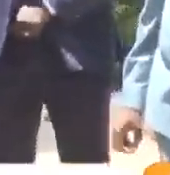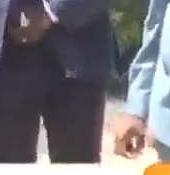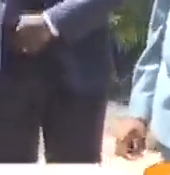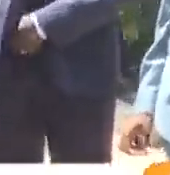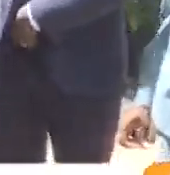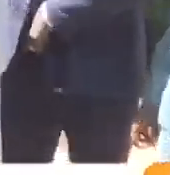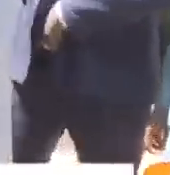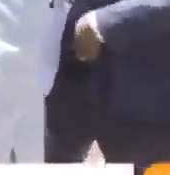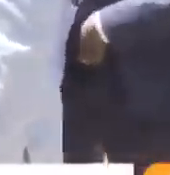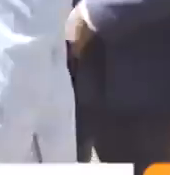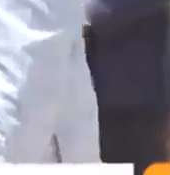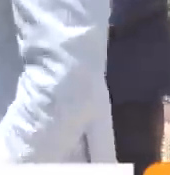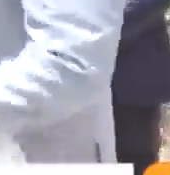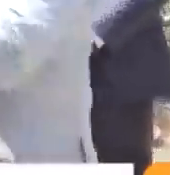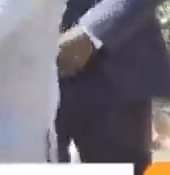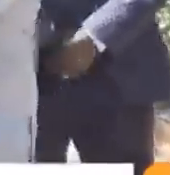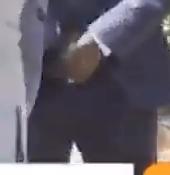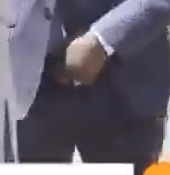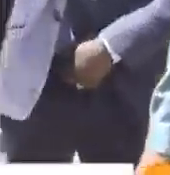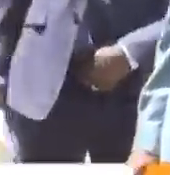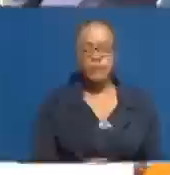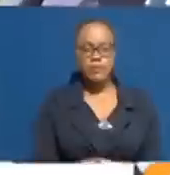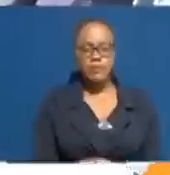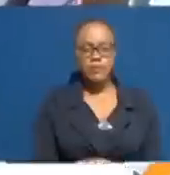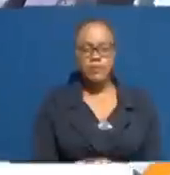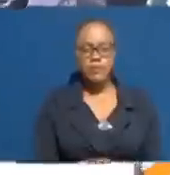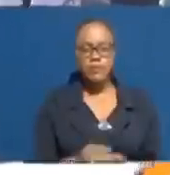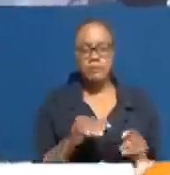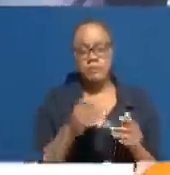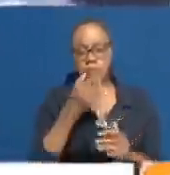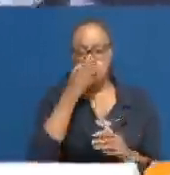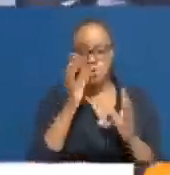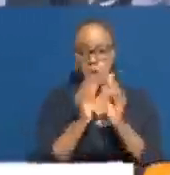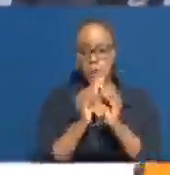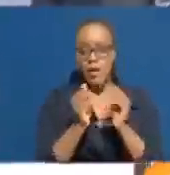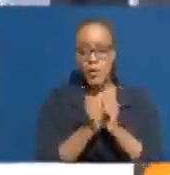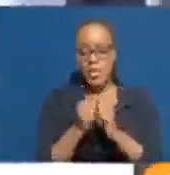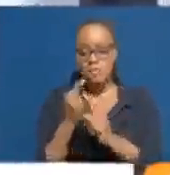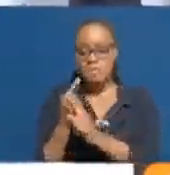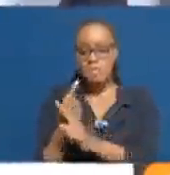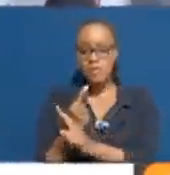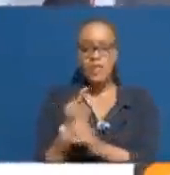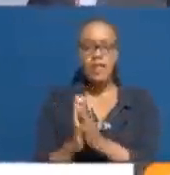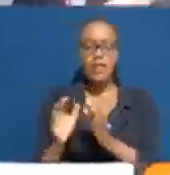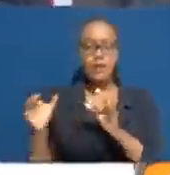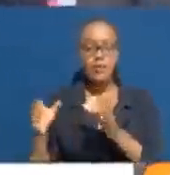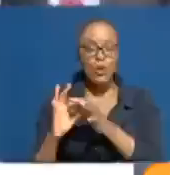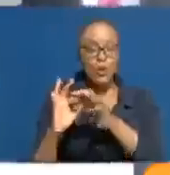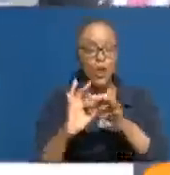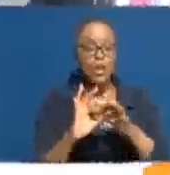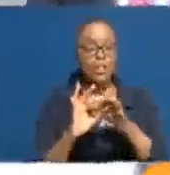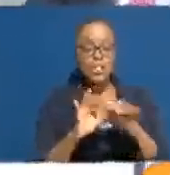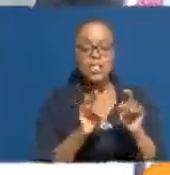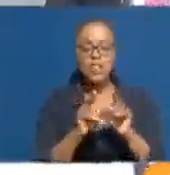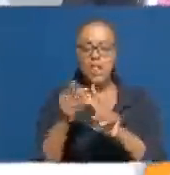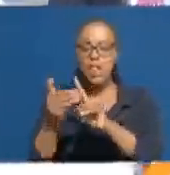declared president-elect on Monday, Ruto has been meeting with newly elected leaders from his party and coalition. He has also been